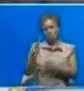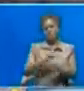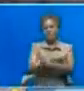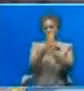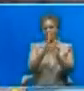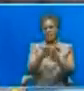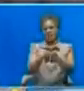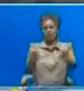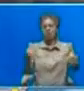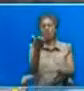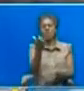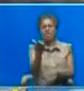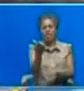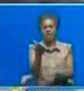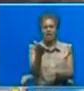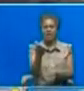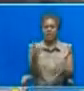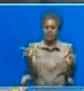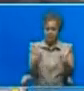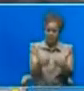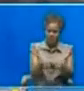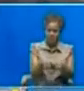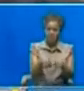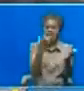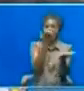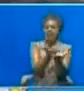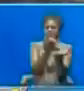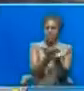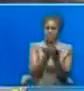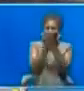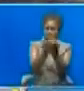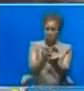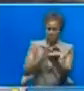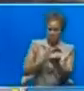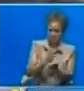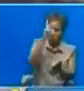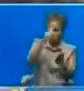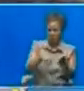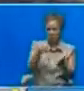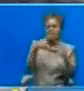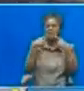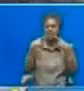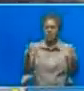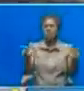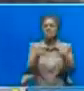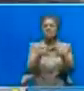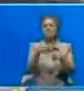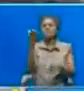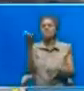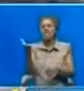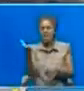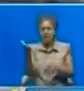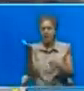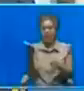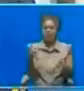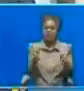on the floor, and convincingly so. Evidence was brought to justify that the same declarations being sought are similar